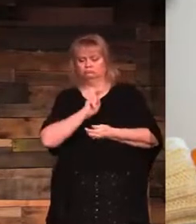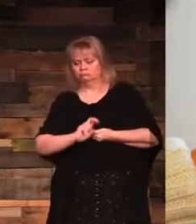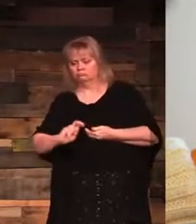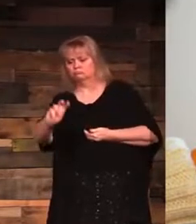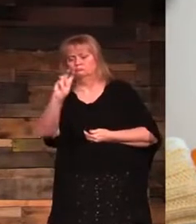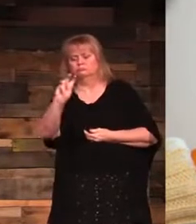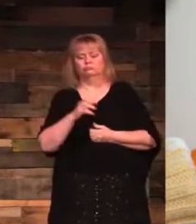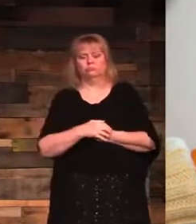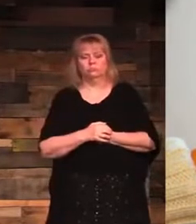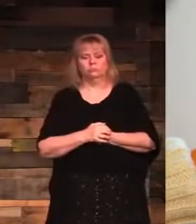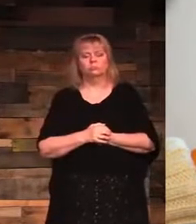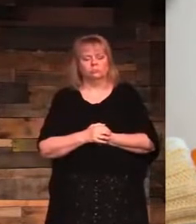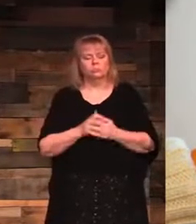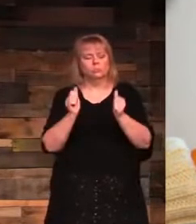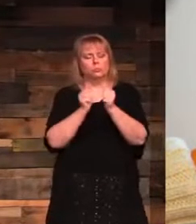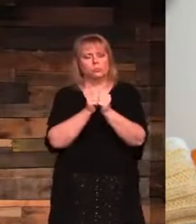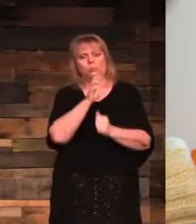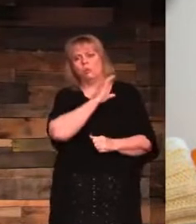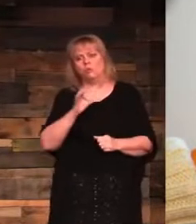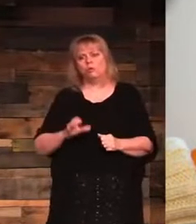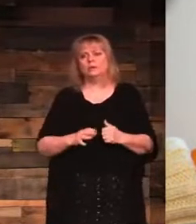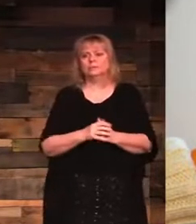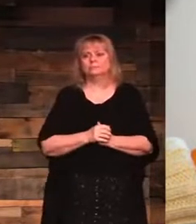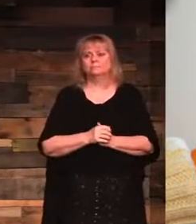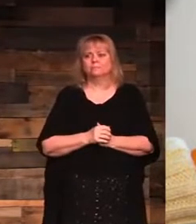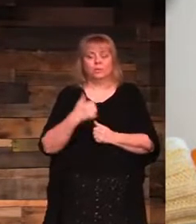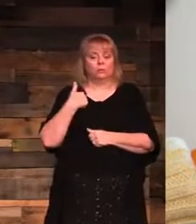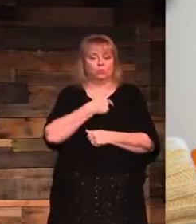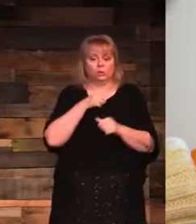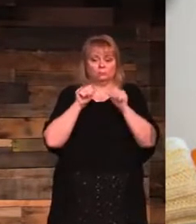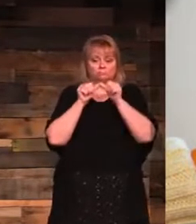mine. And then we were off again.